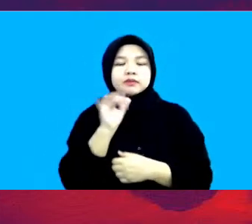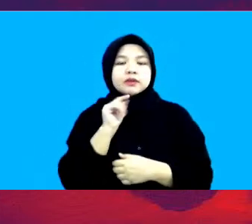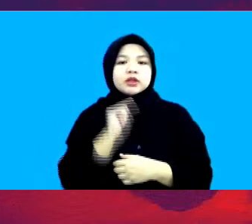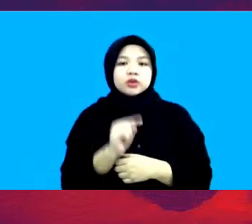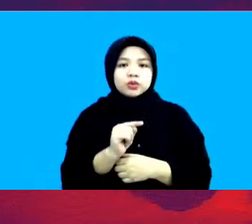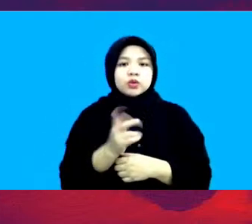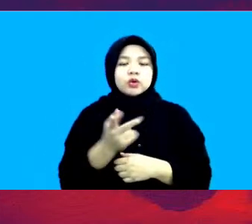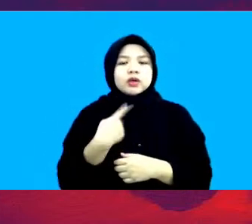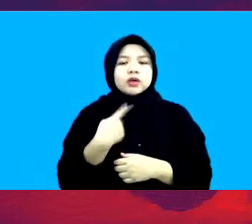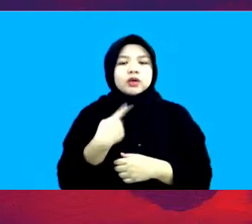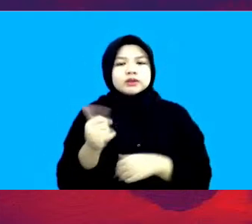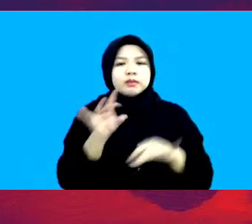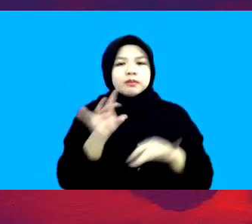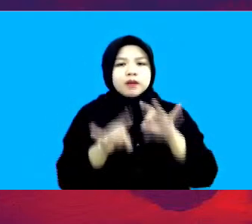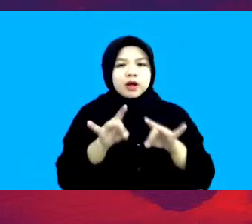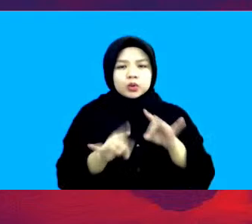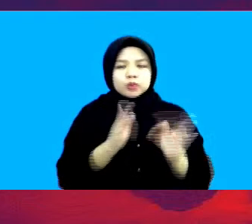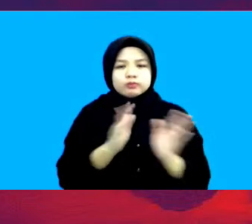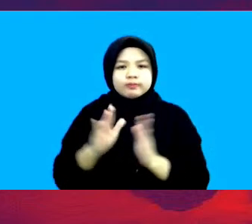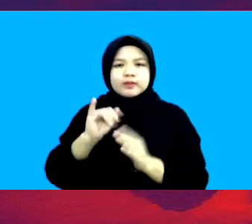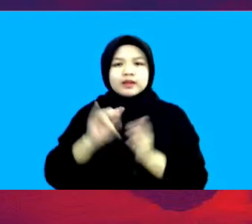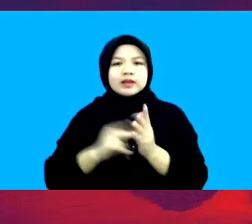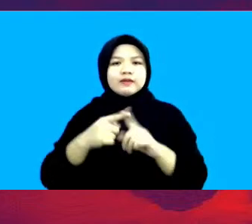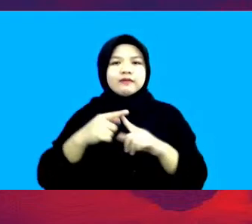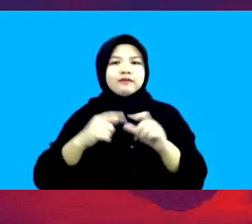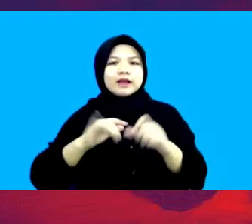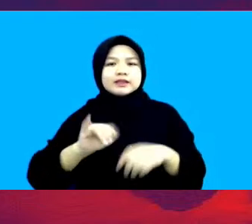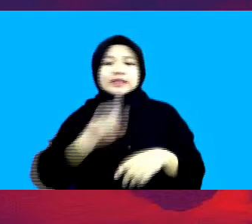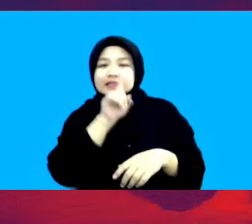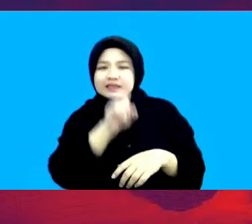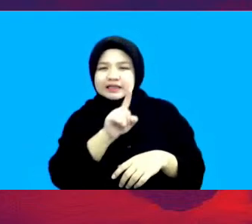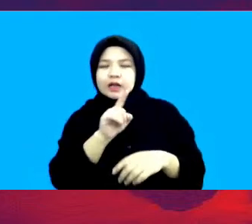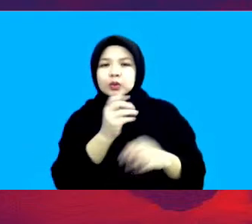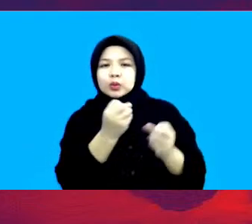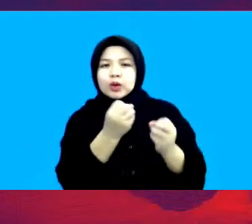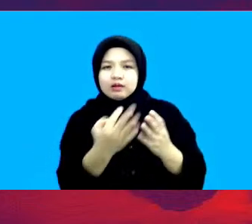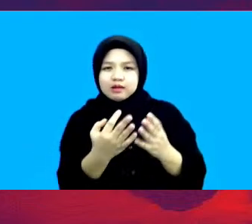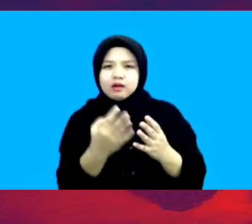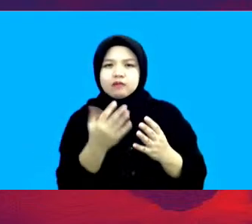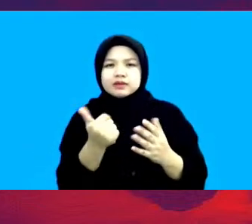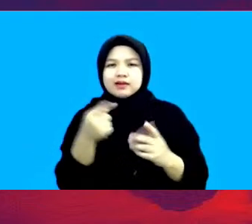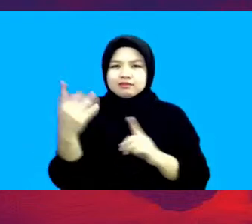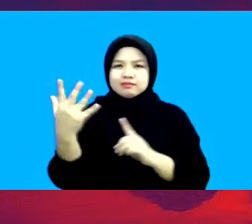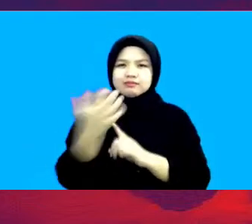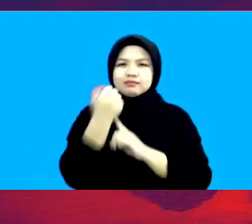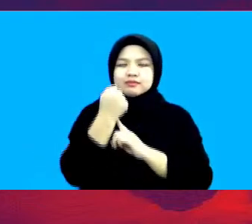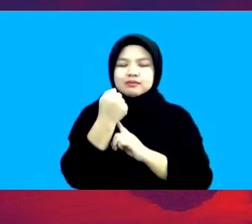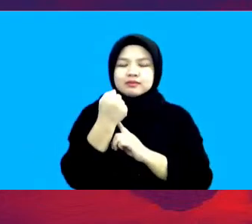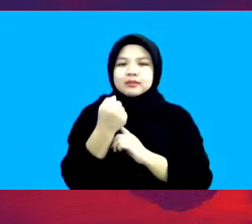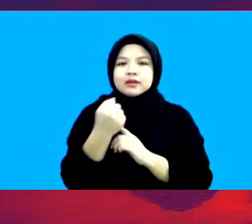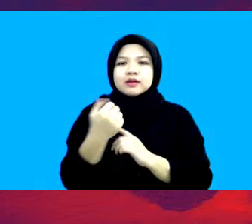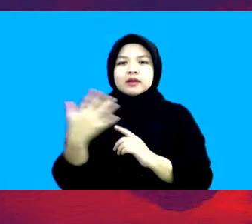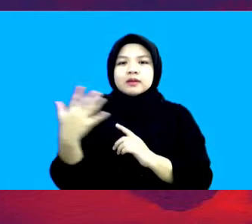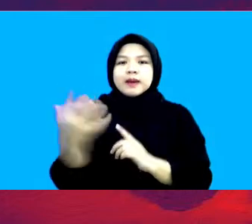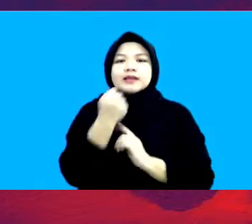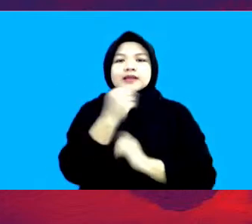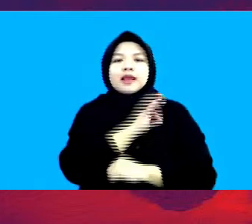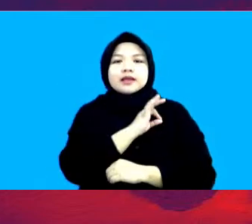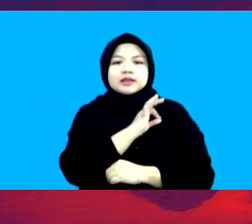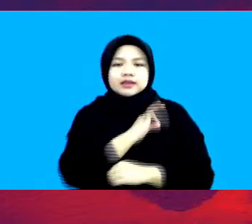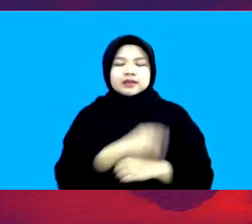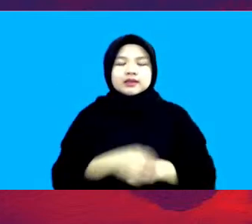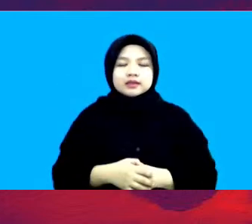the inflation in single digit, that is already a good achievement, like I showed you in several slides before. Now,